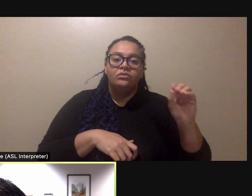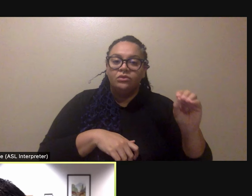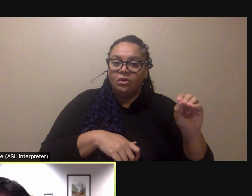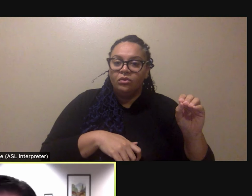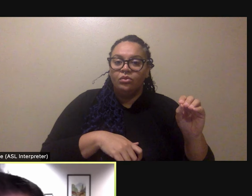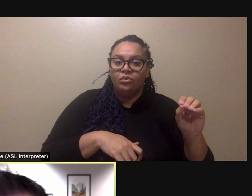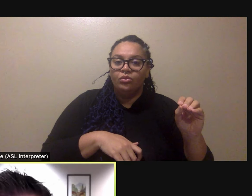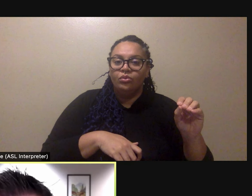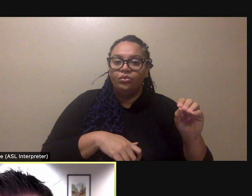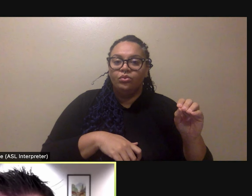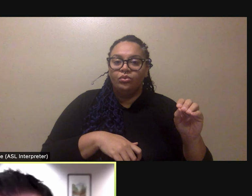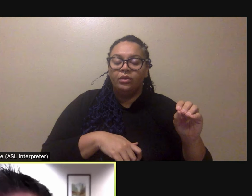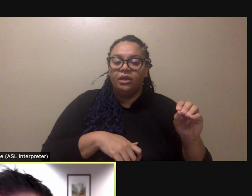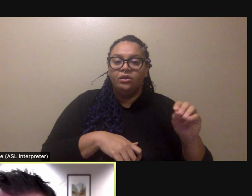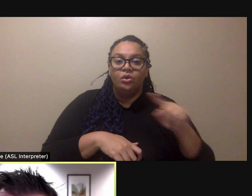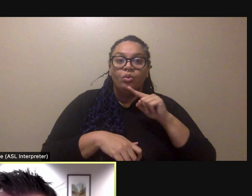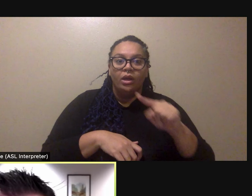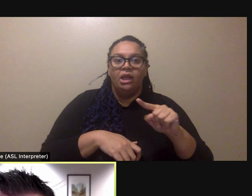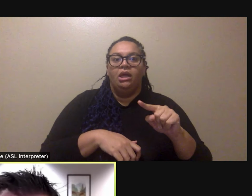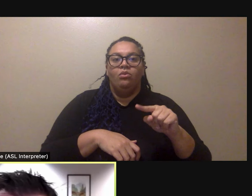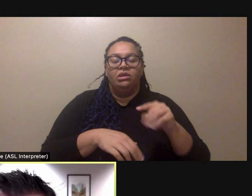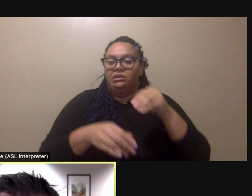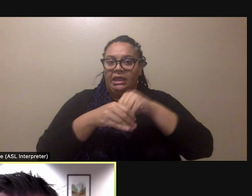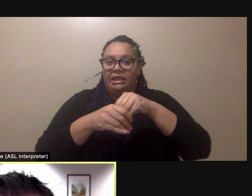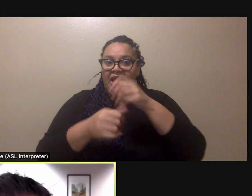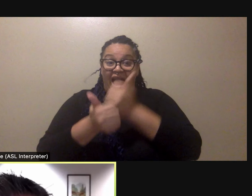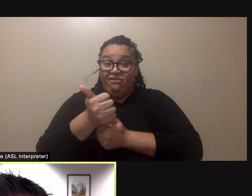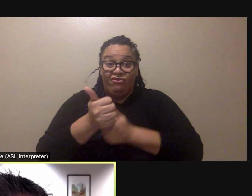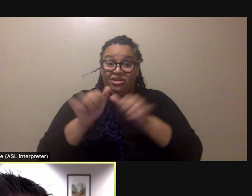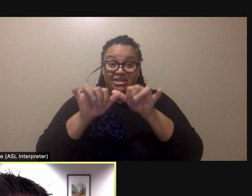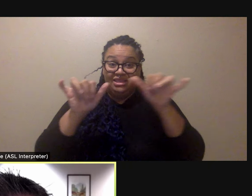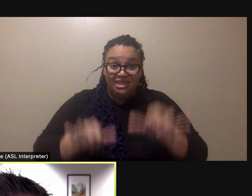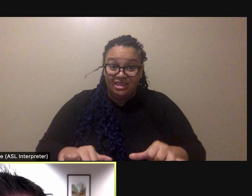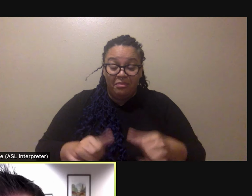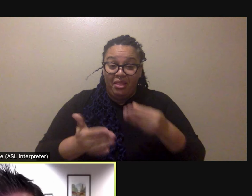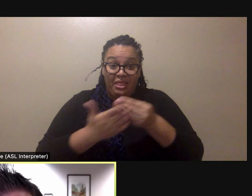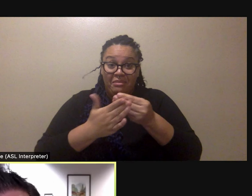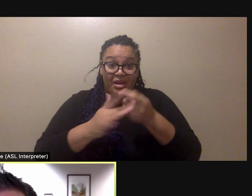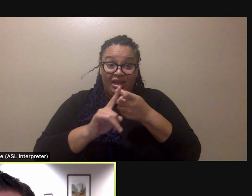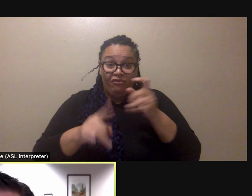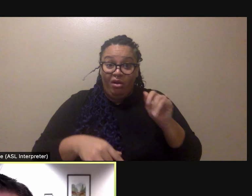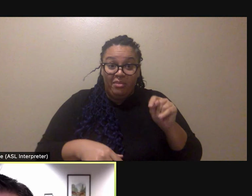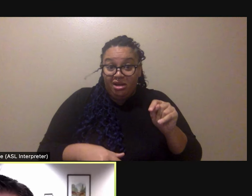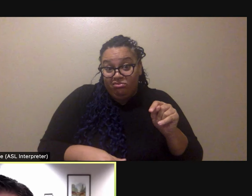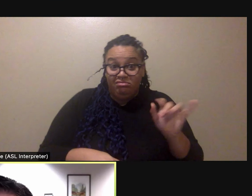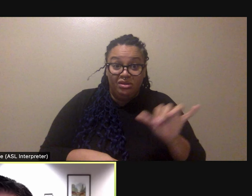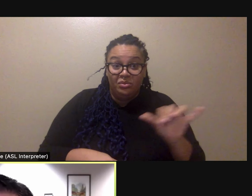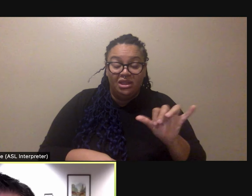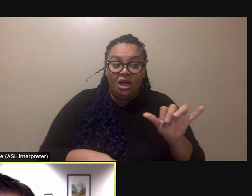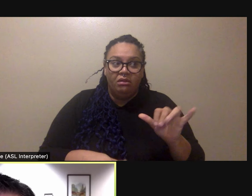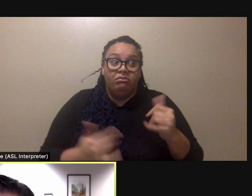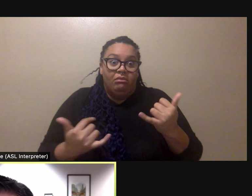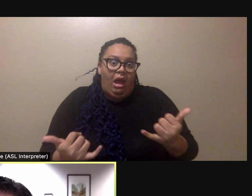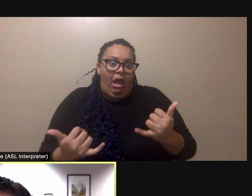so it permeated all through the system, and the finance was really inextricable from it. And people just kind of, it was kind of like now, like